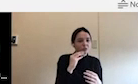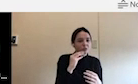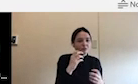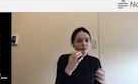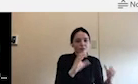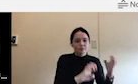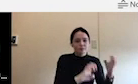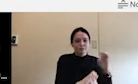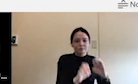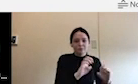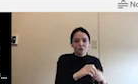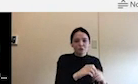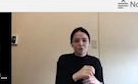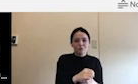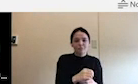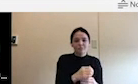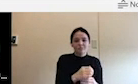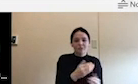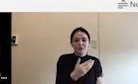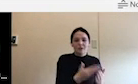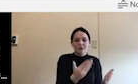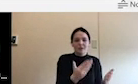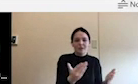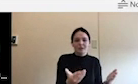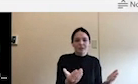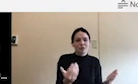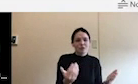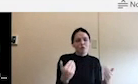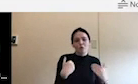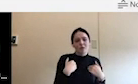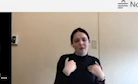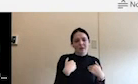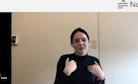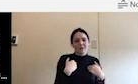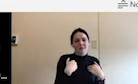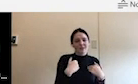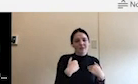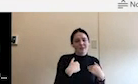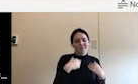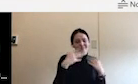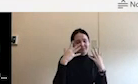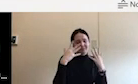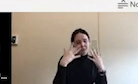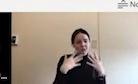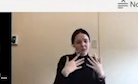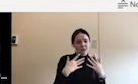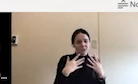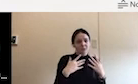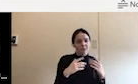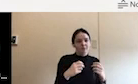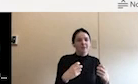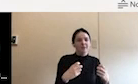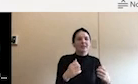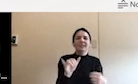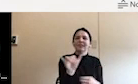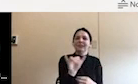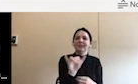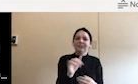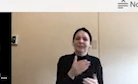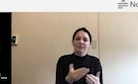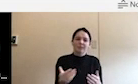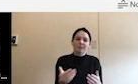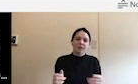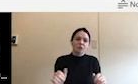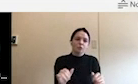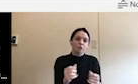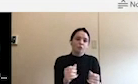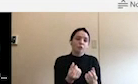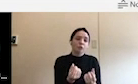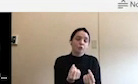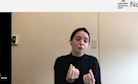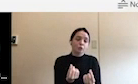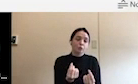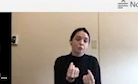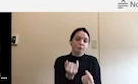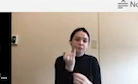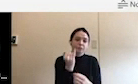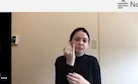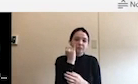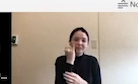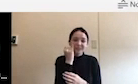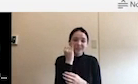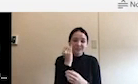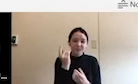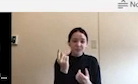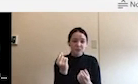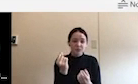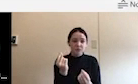me a little sad. But the same experiments we do in our physics class, if we did that in math class and showed them the application, right? Okay,